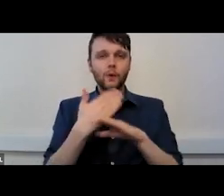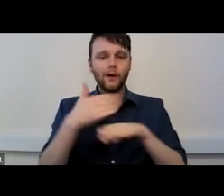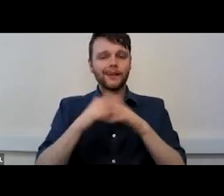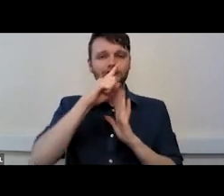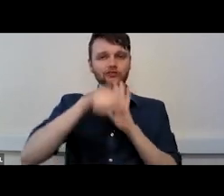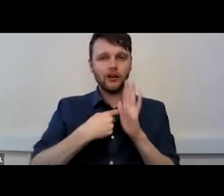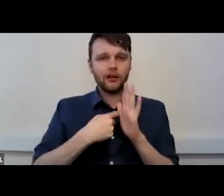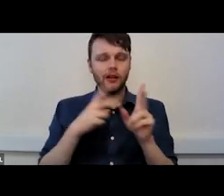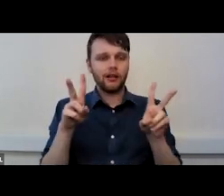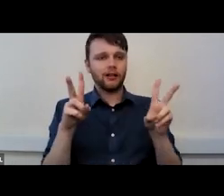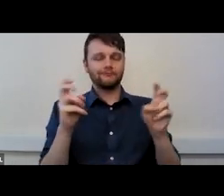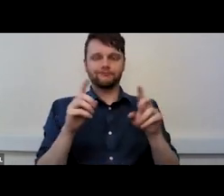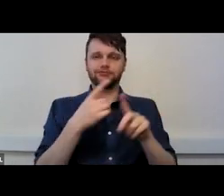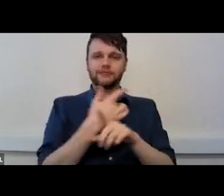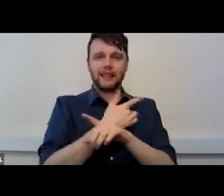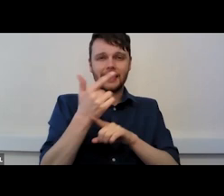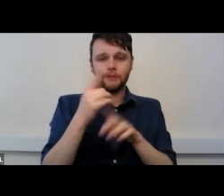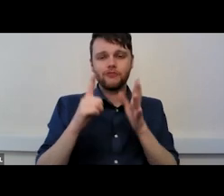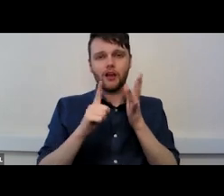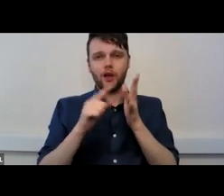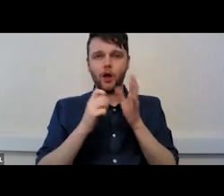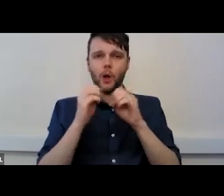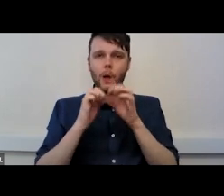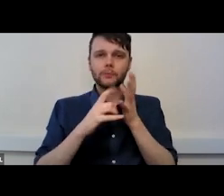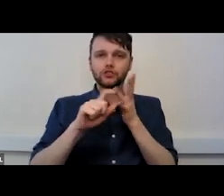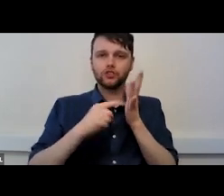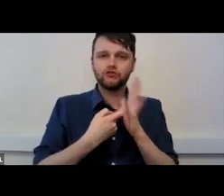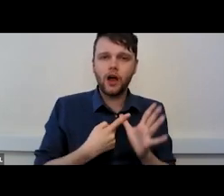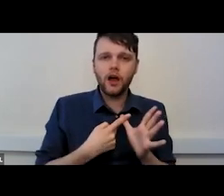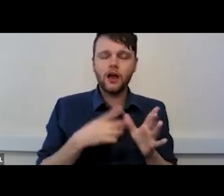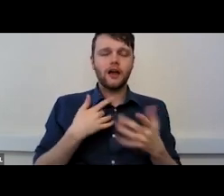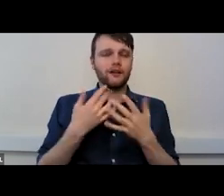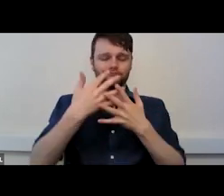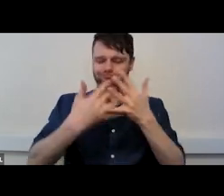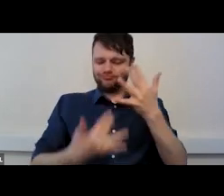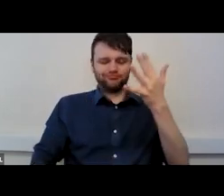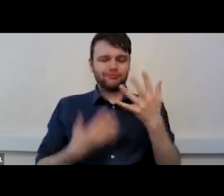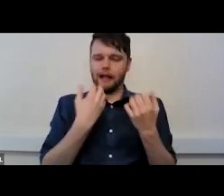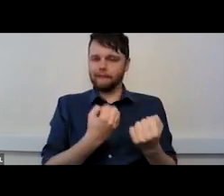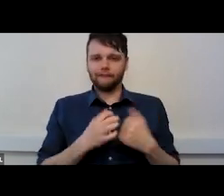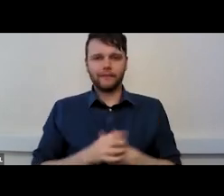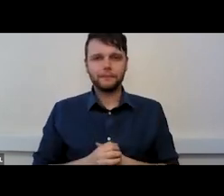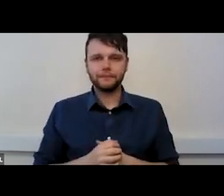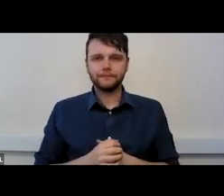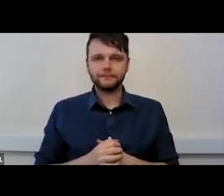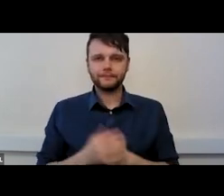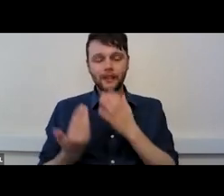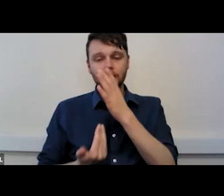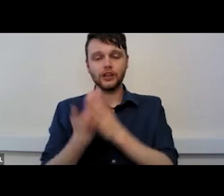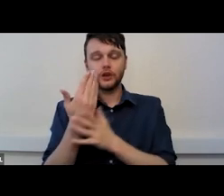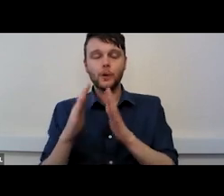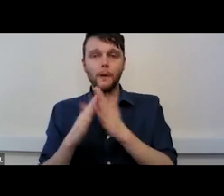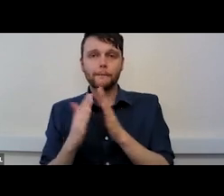including Camera Obscura, Journal of Chinese Cinemas, Screen and Film History. His forthcoming book,